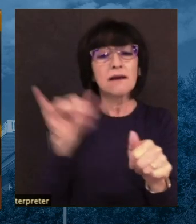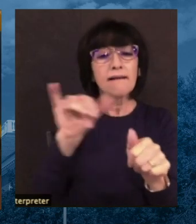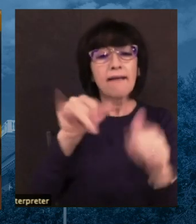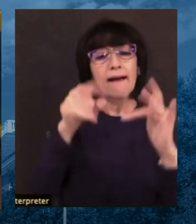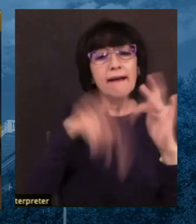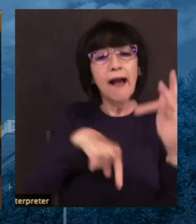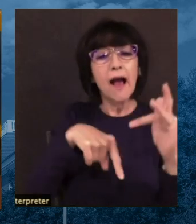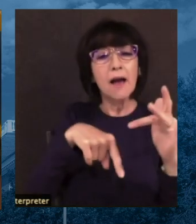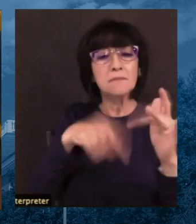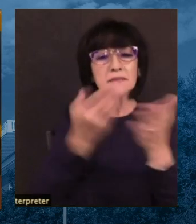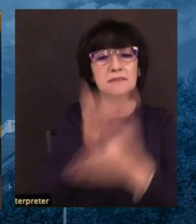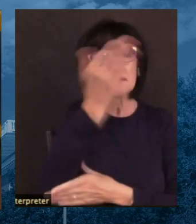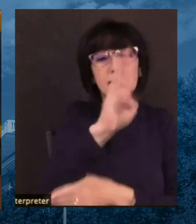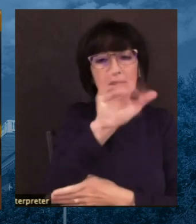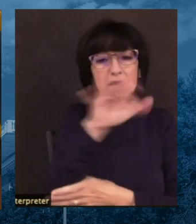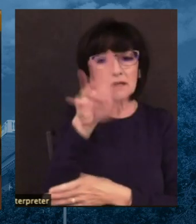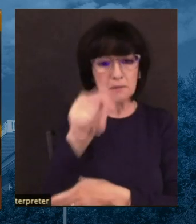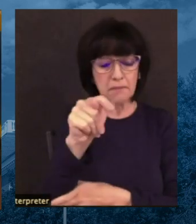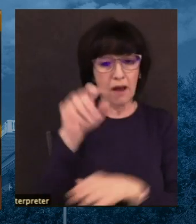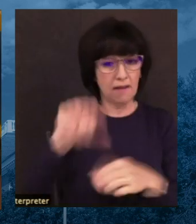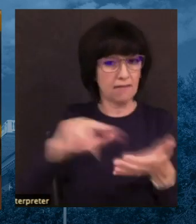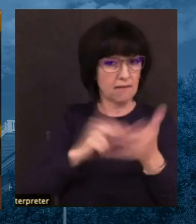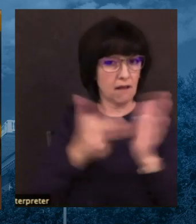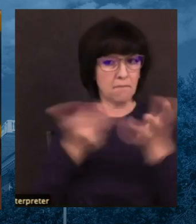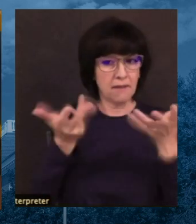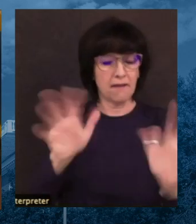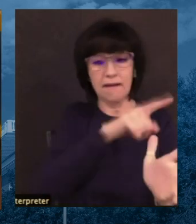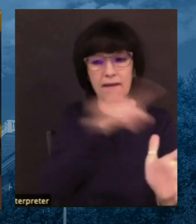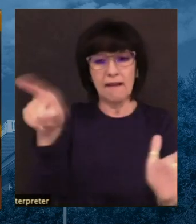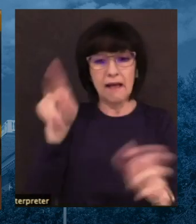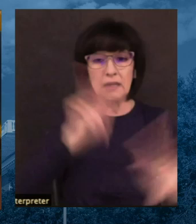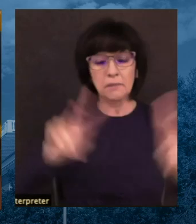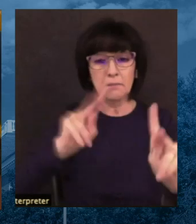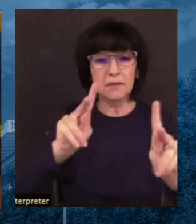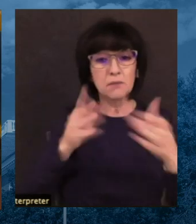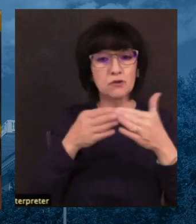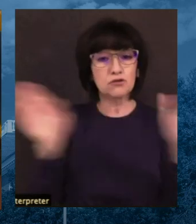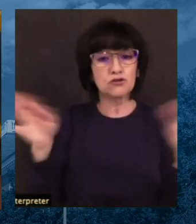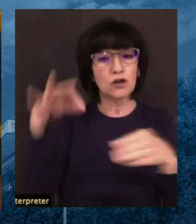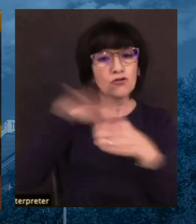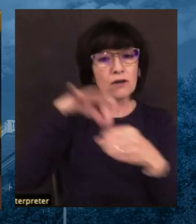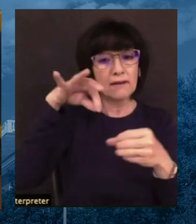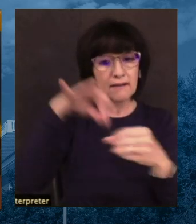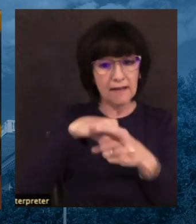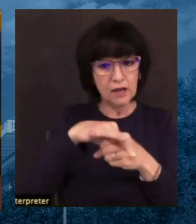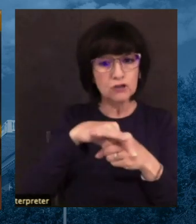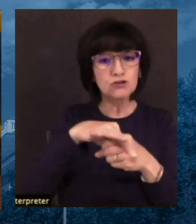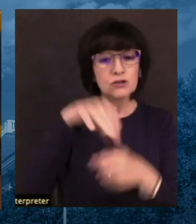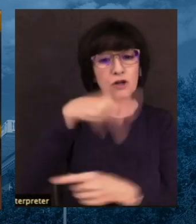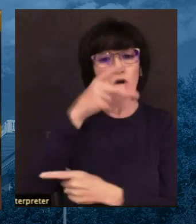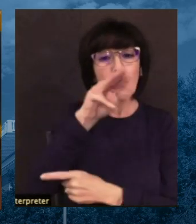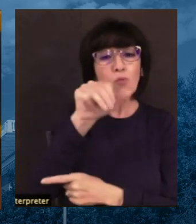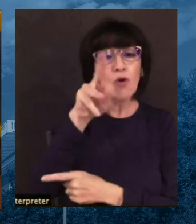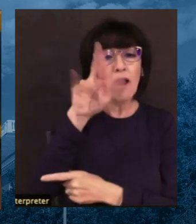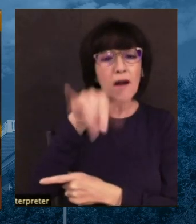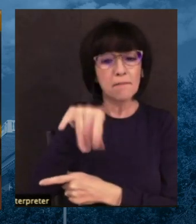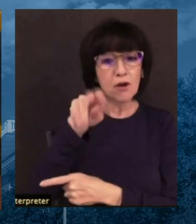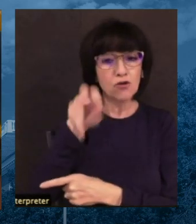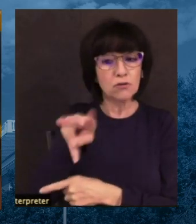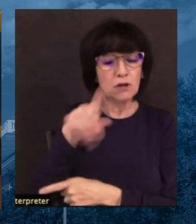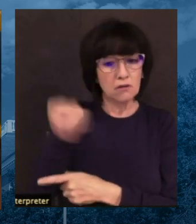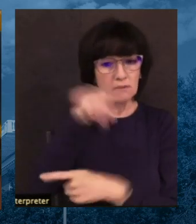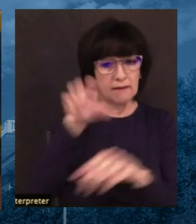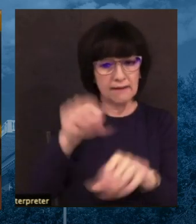Delaware in the upcoming primary and general election to apply or to receive an application